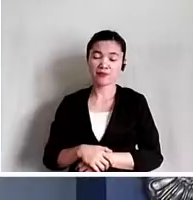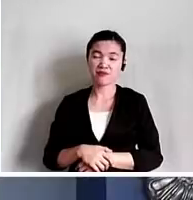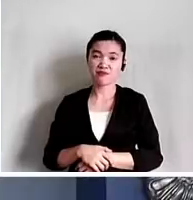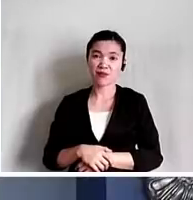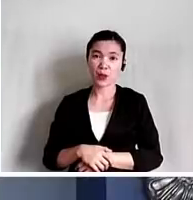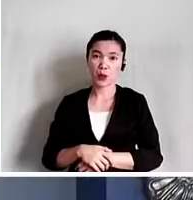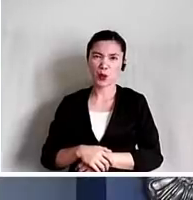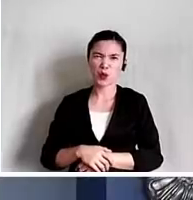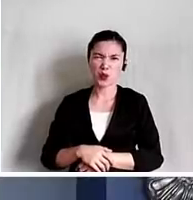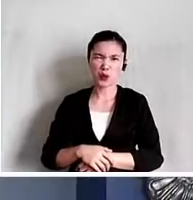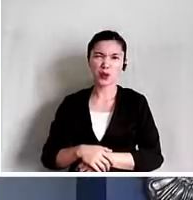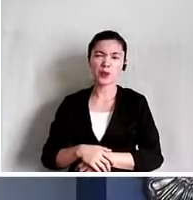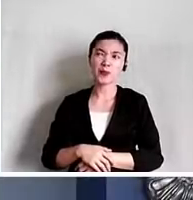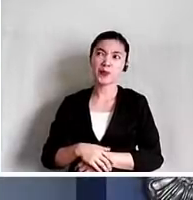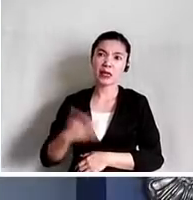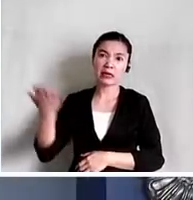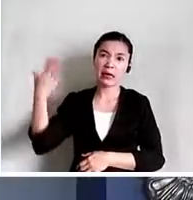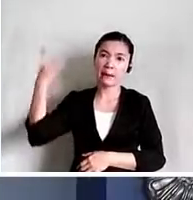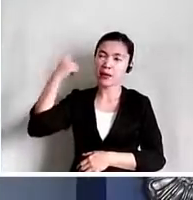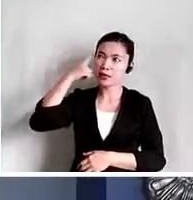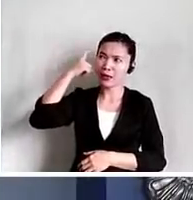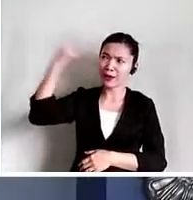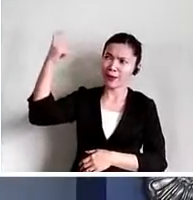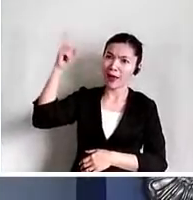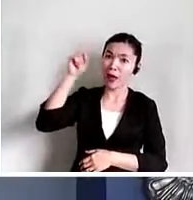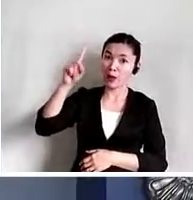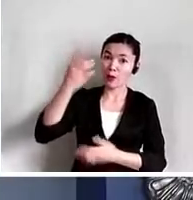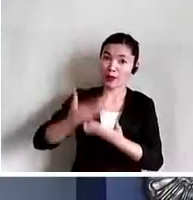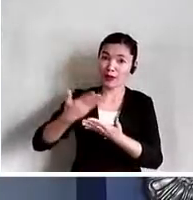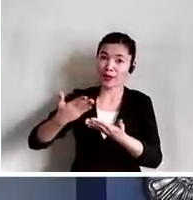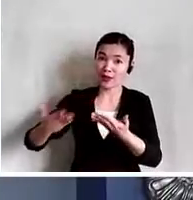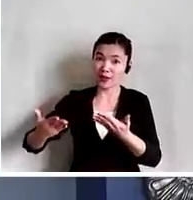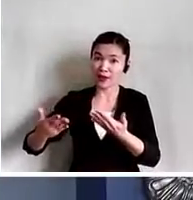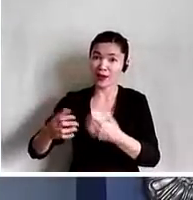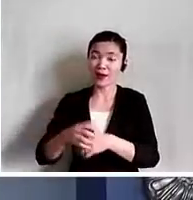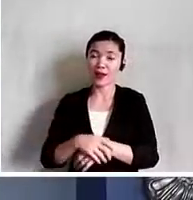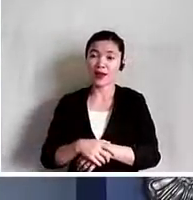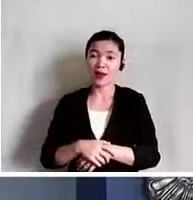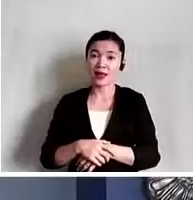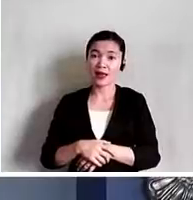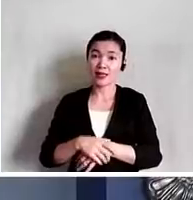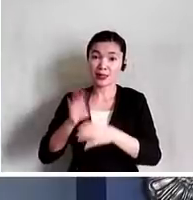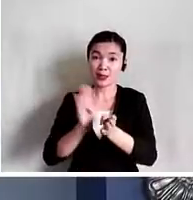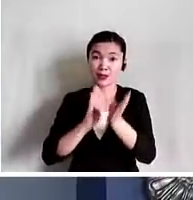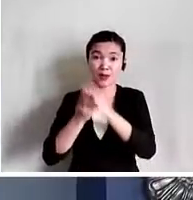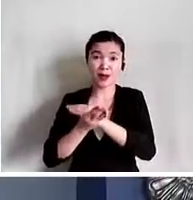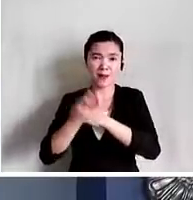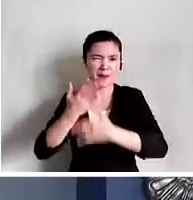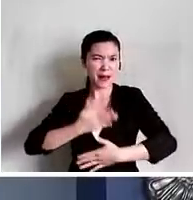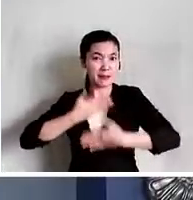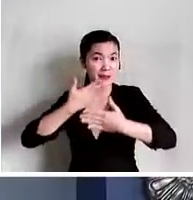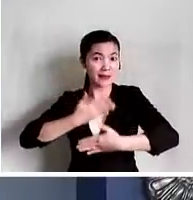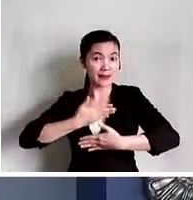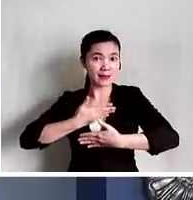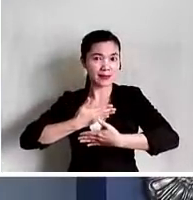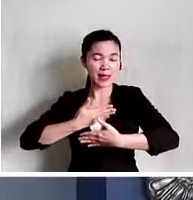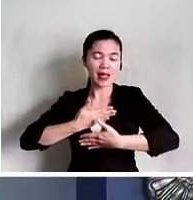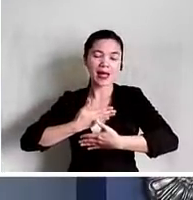Nangandoy siya sa asa kabutang o kahimtang na siya mahimong malipayon na tao. There